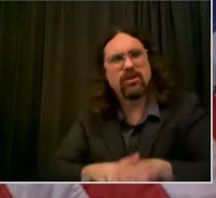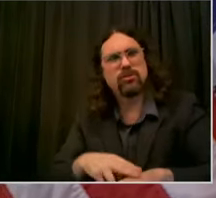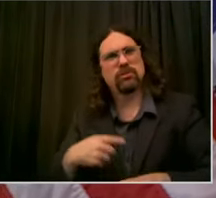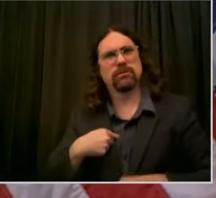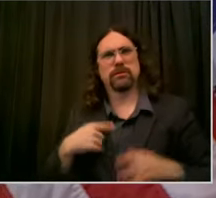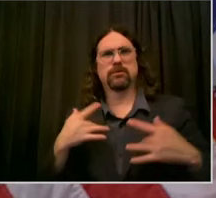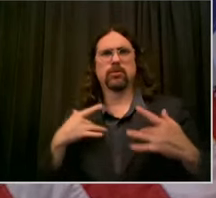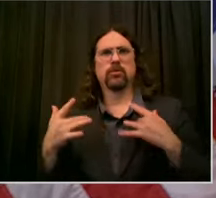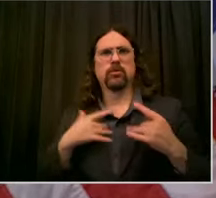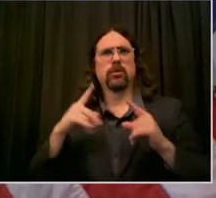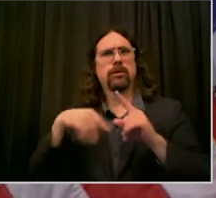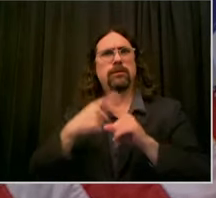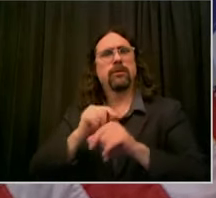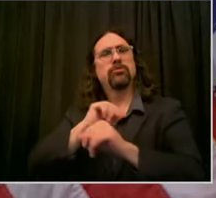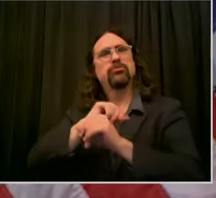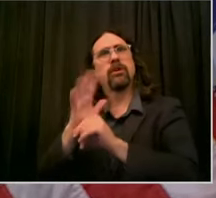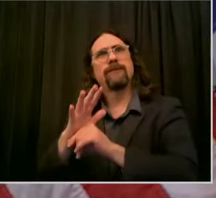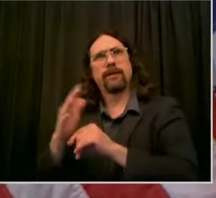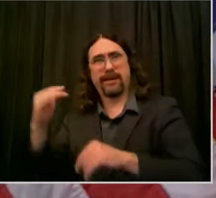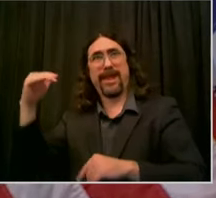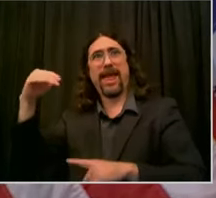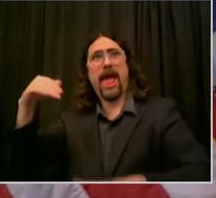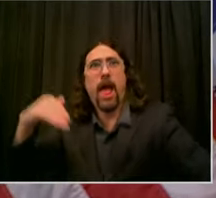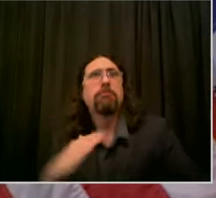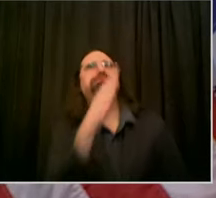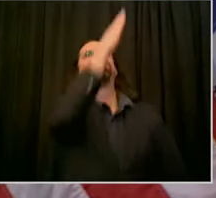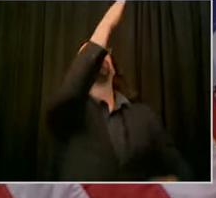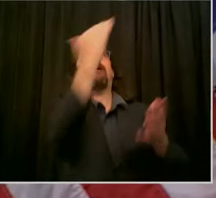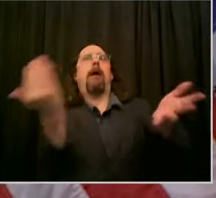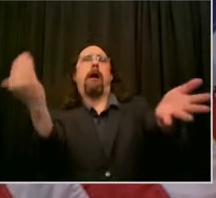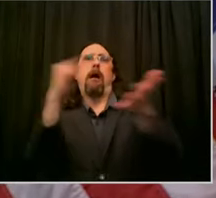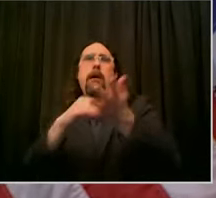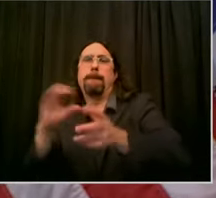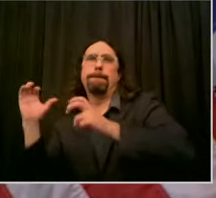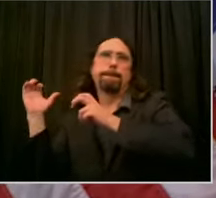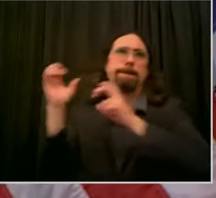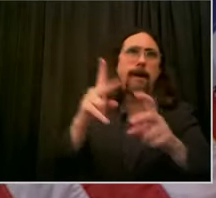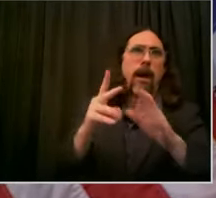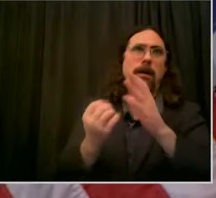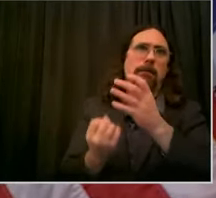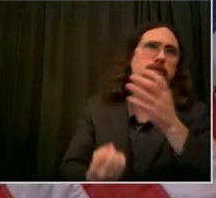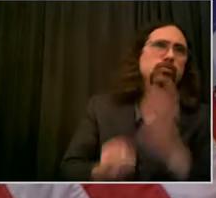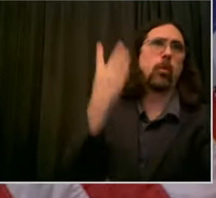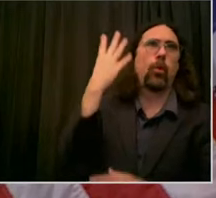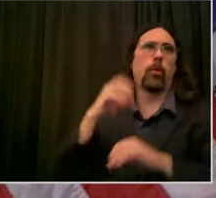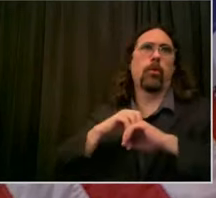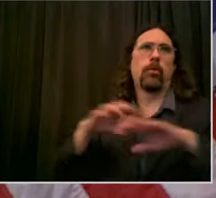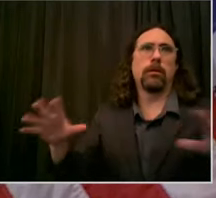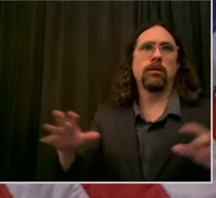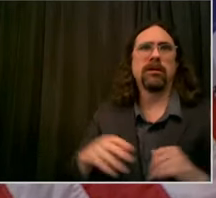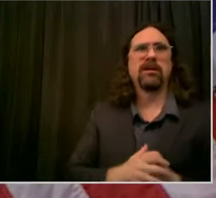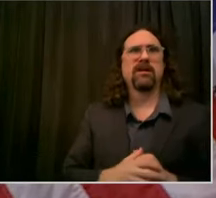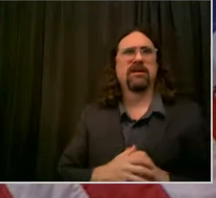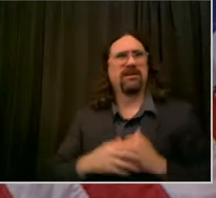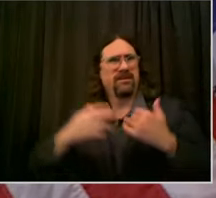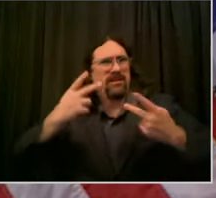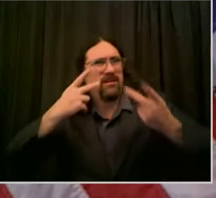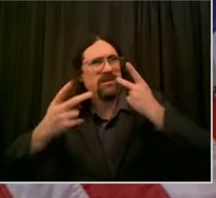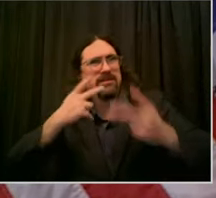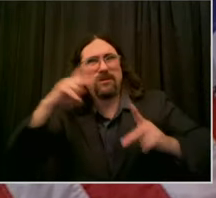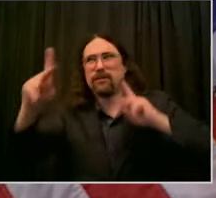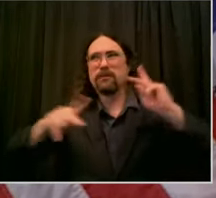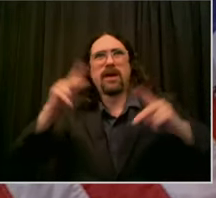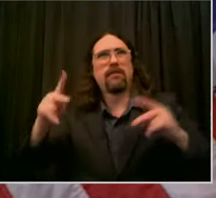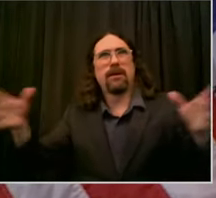other. But on the other hand, these numbers show the disease has been beaten back so consistently for so long